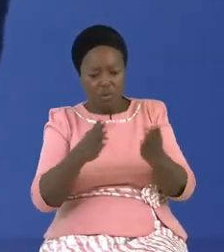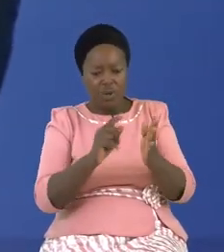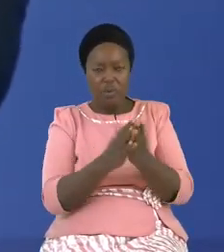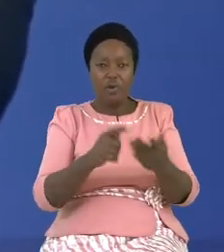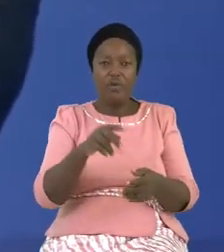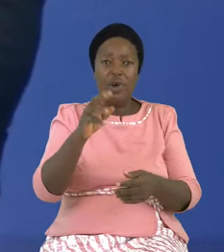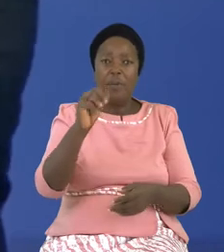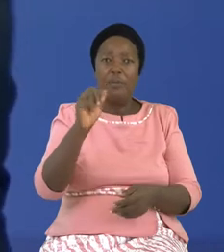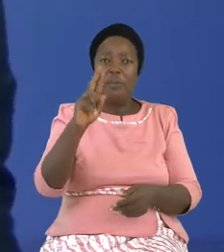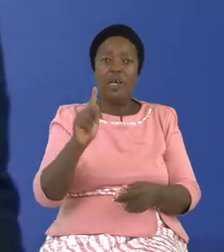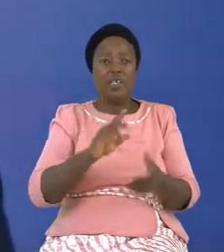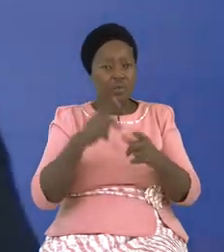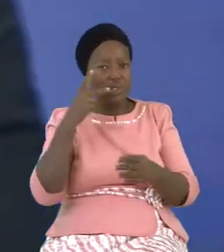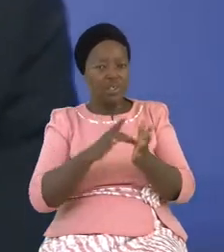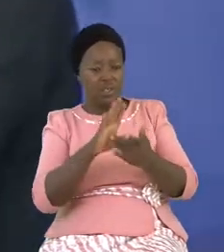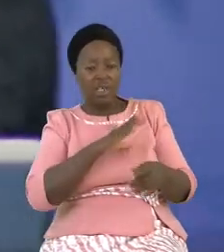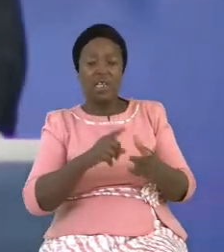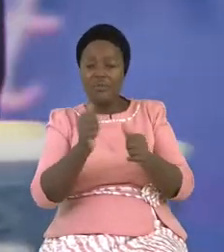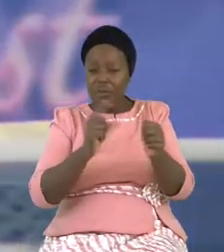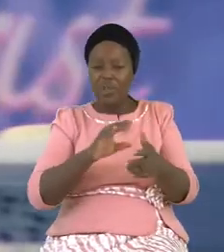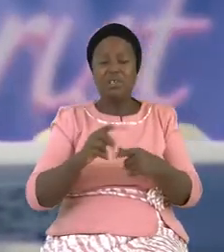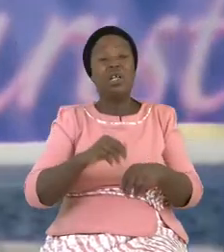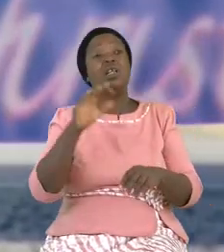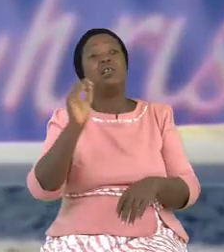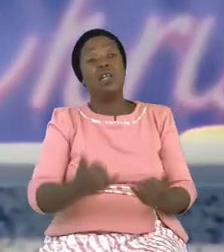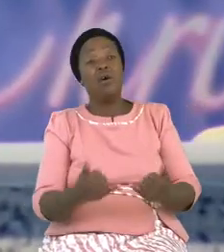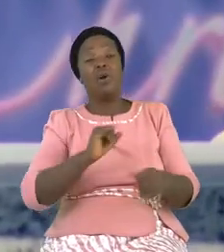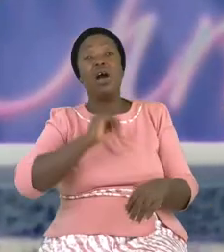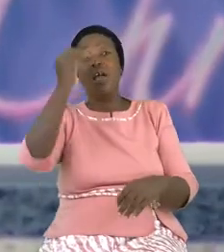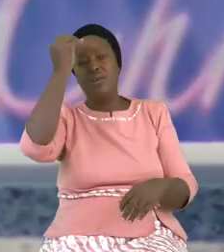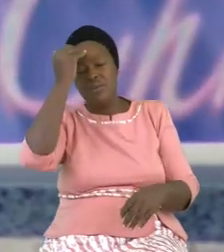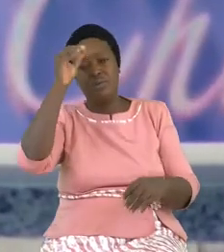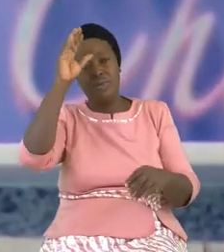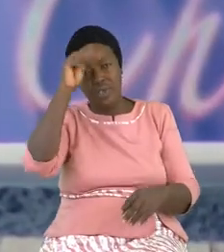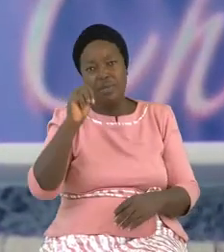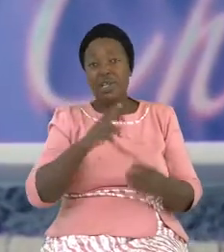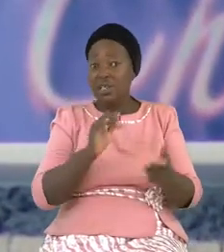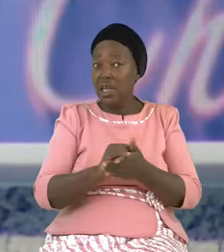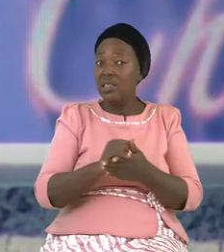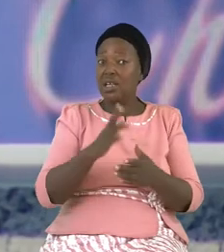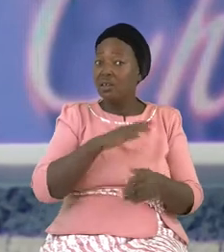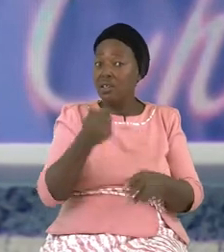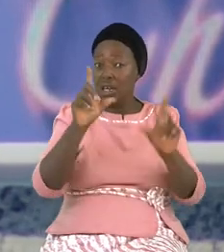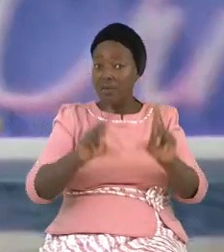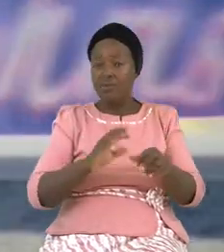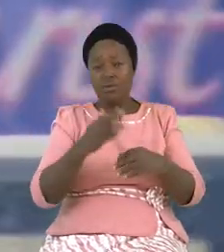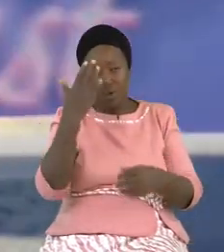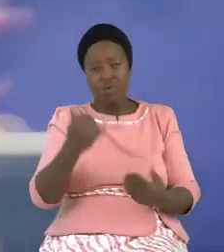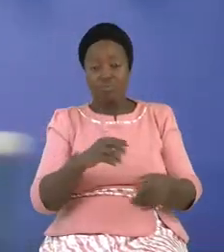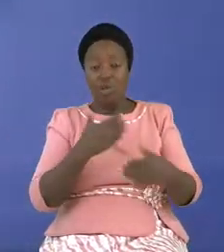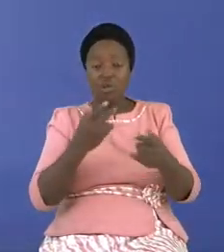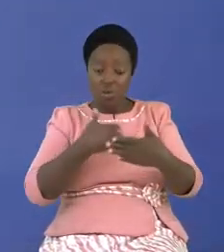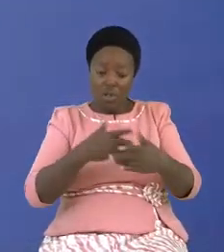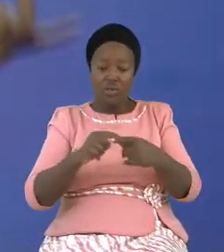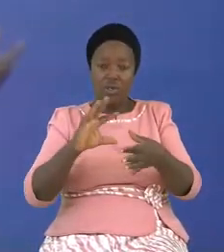say, now I know him. Yes, that's a level. You're a little bit familiar with the story of his life. And then you